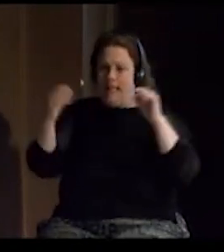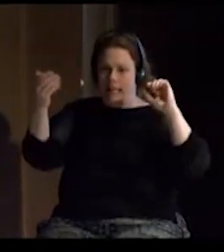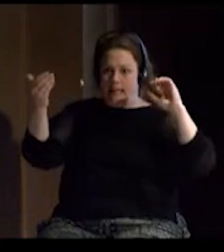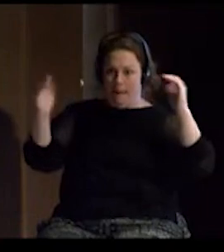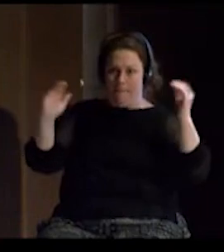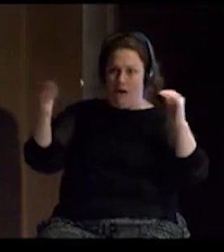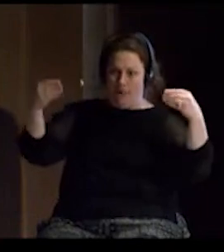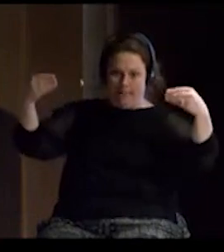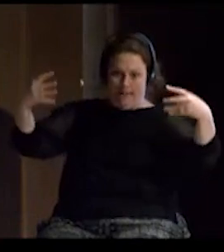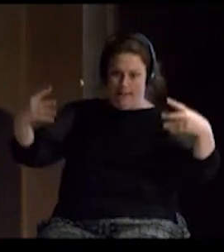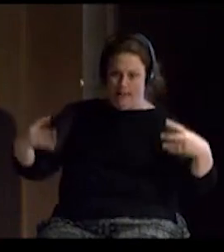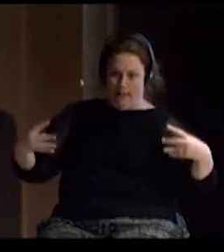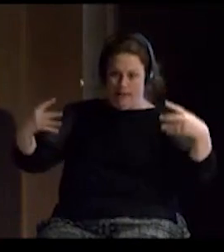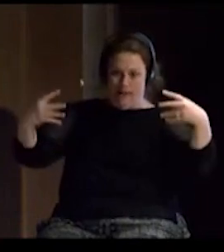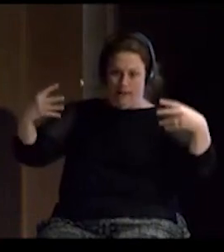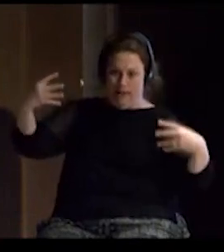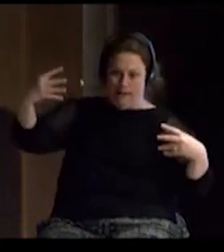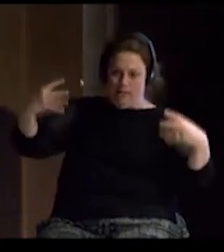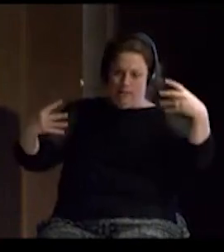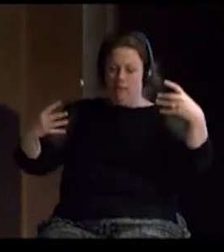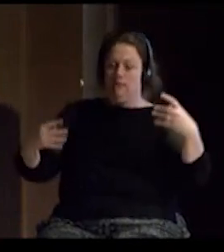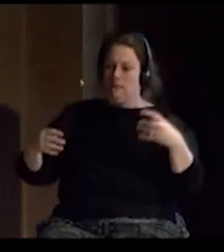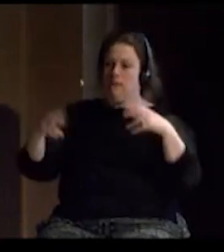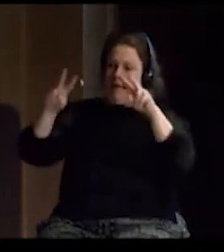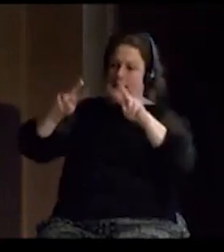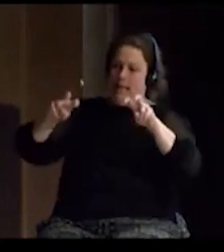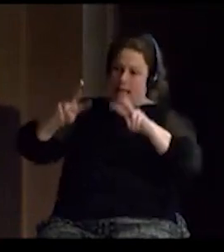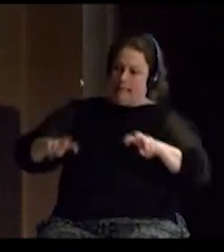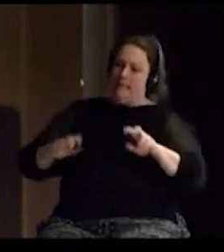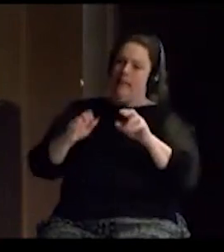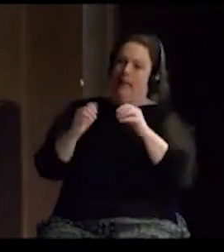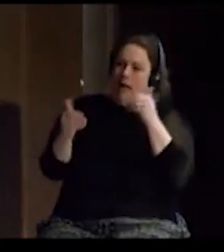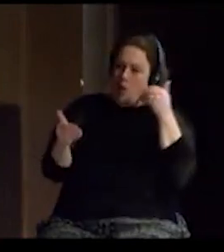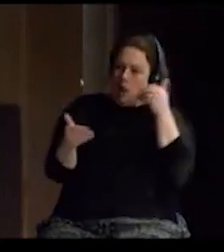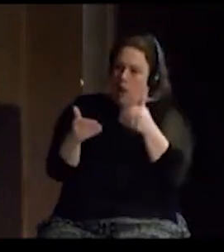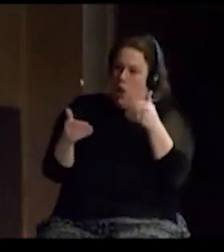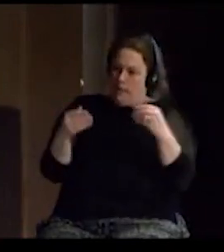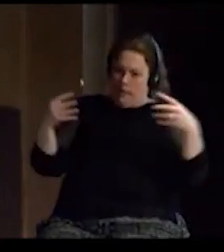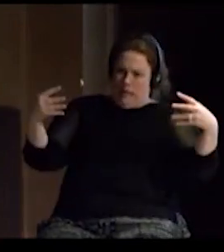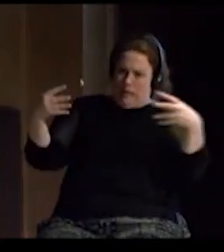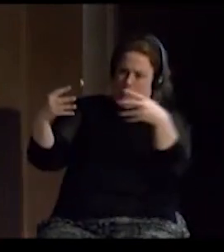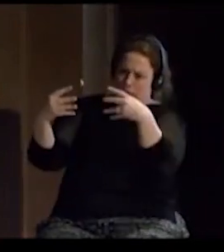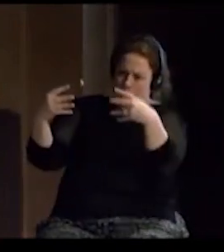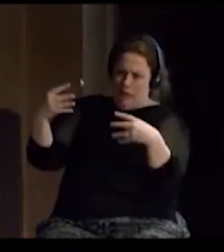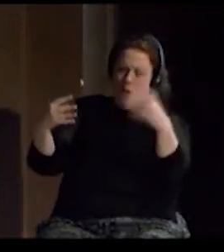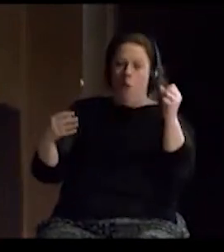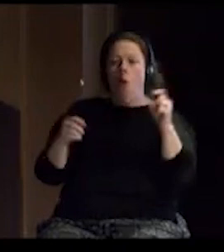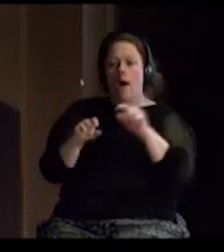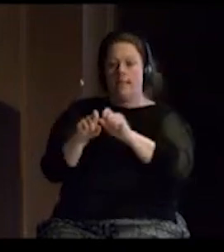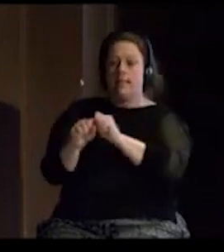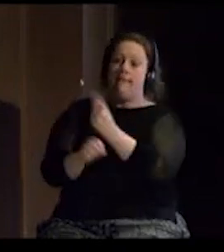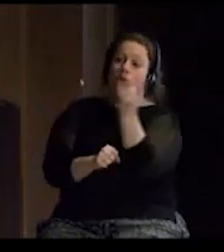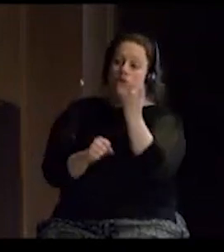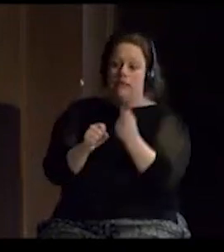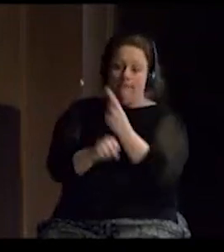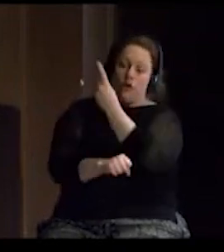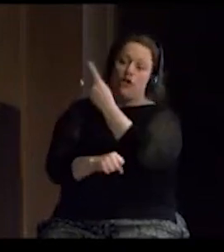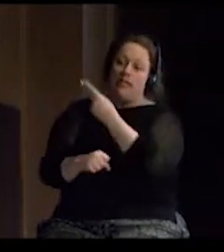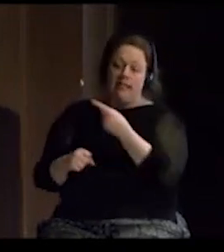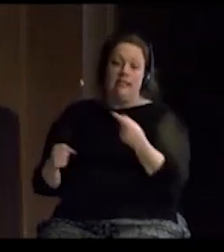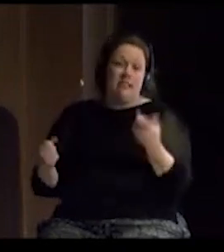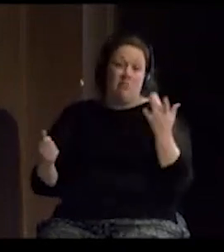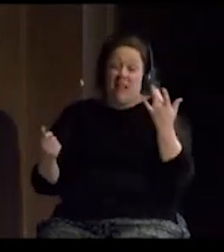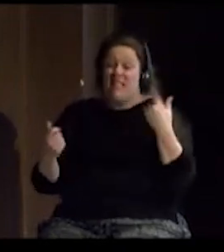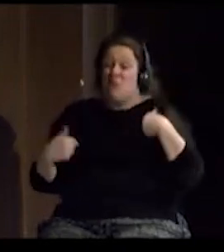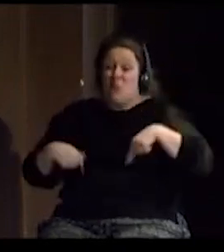comparison in assessing how closely related or how divergent these other dogs are, because we have